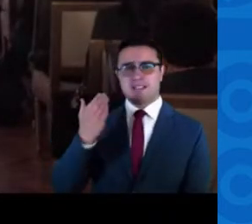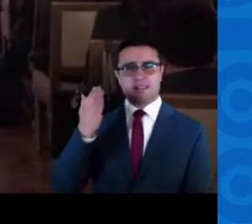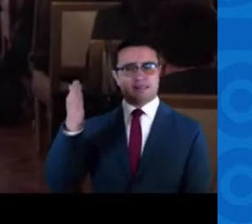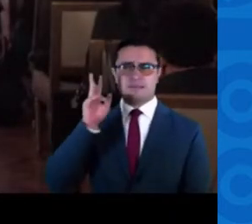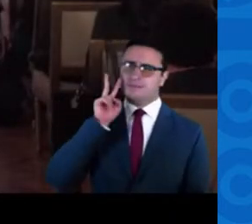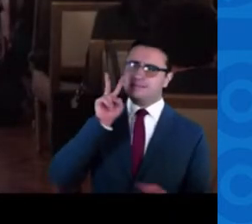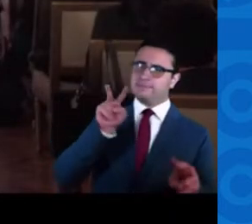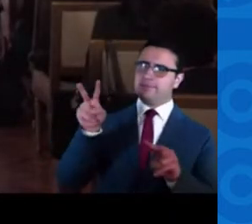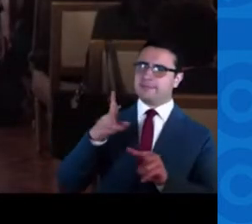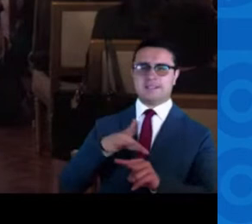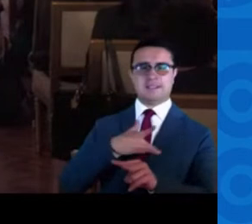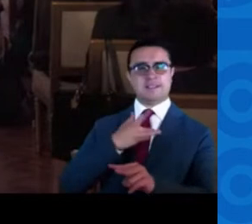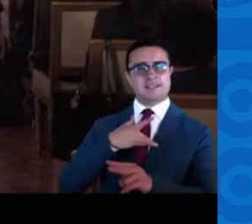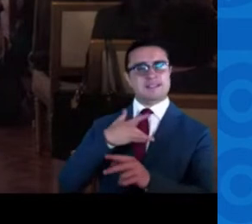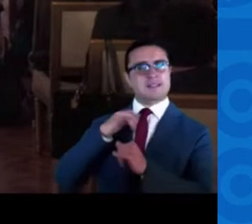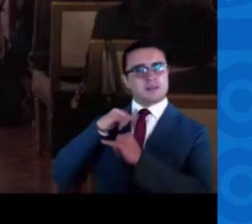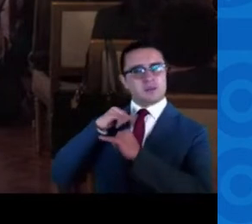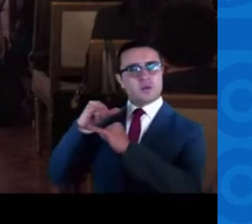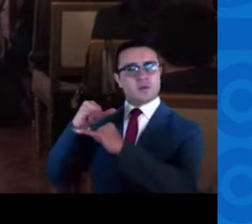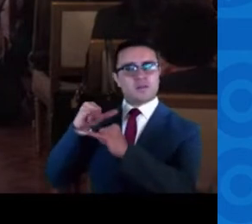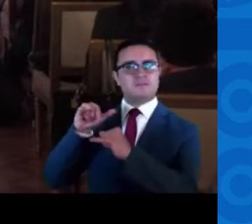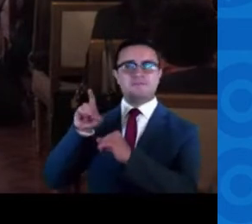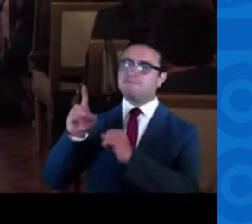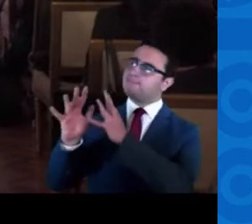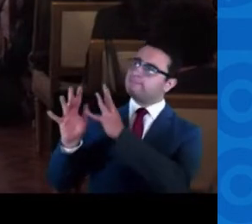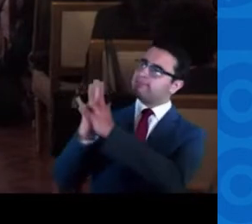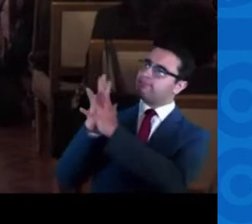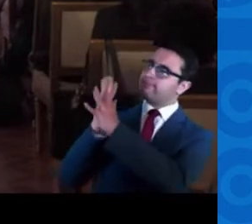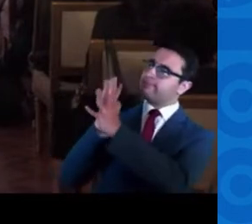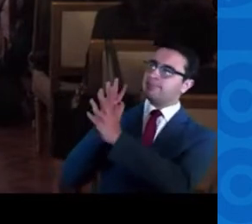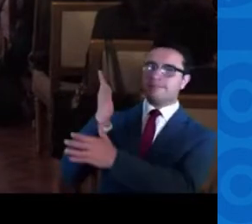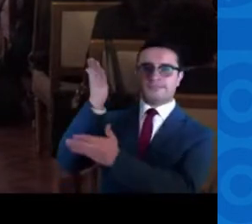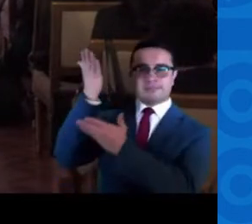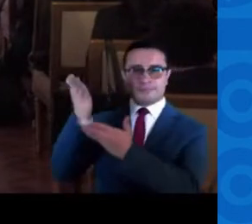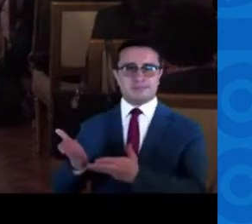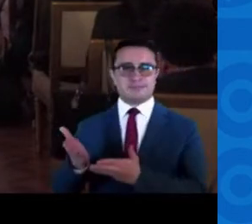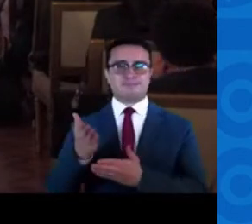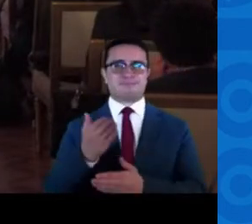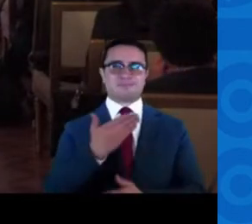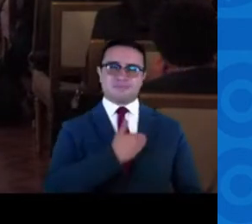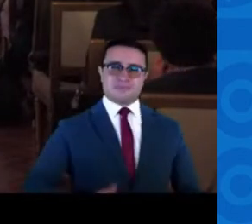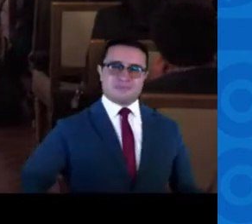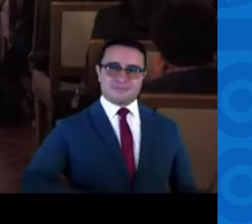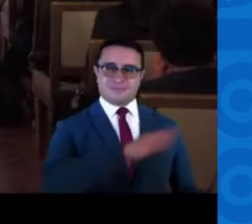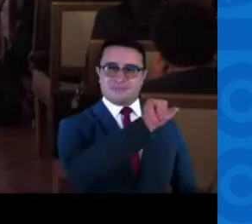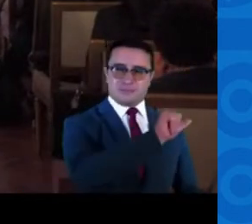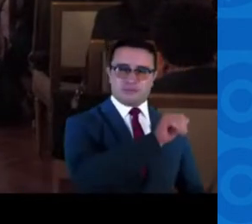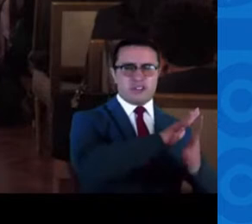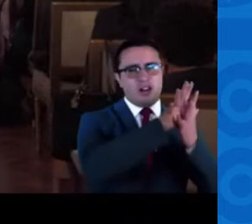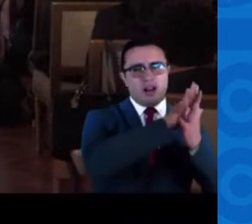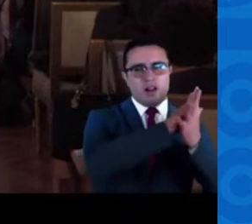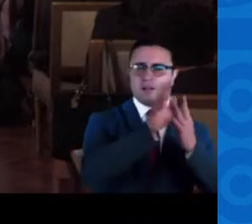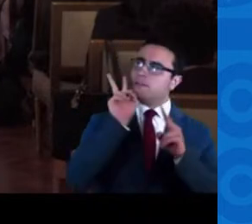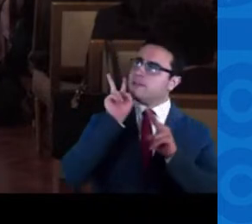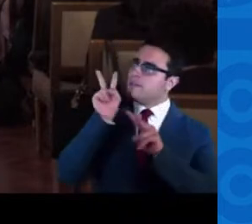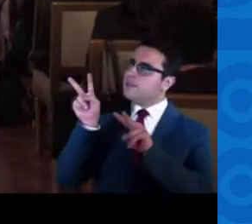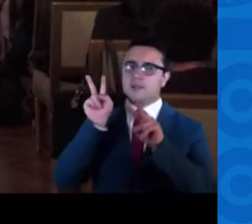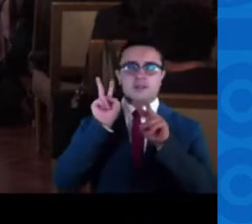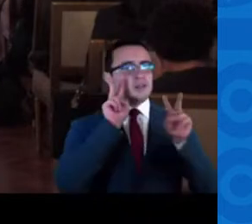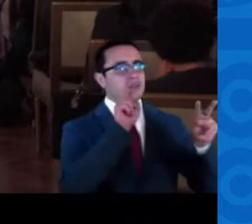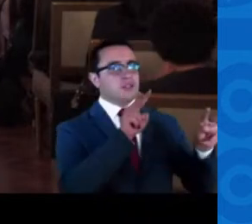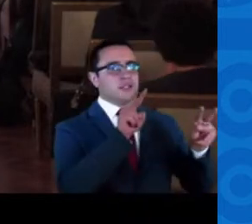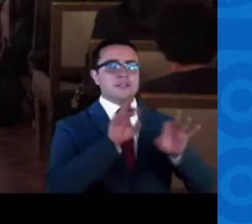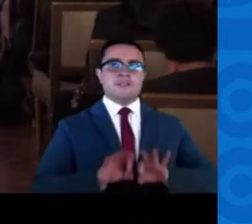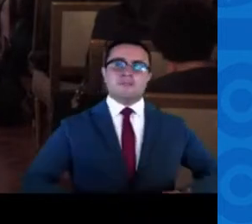Thank you, Mr. David Beasley. I don't know if you have the same idea as me, but by listening to him and to the First Lady, it is